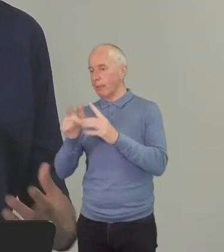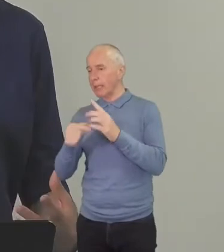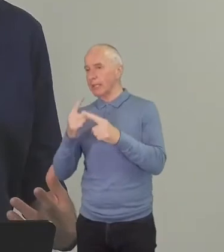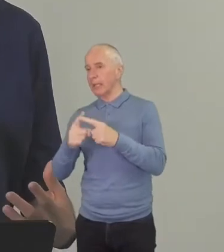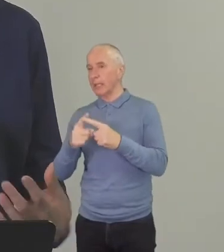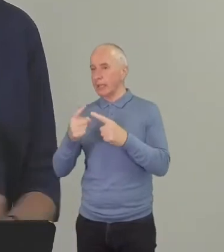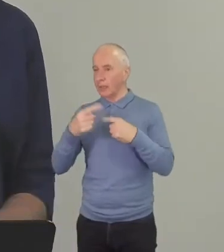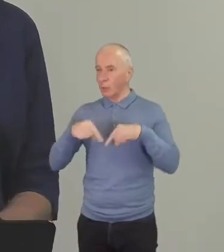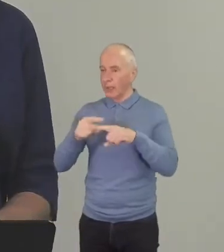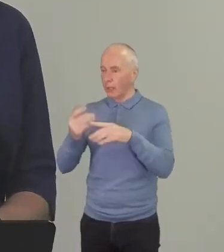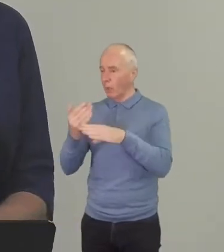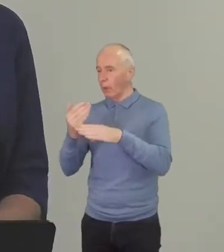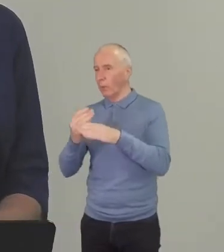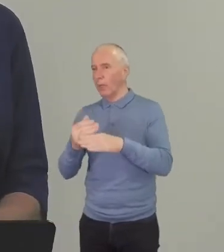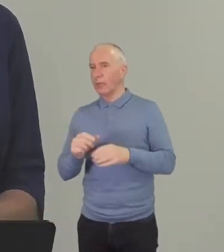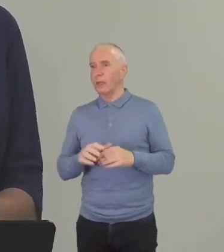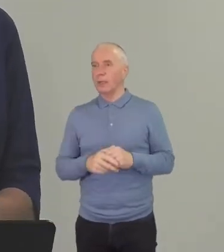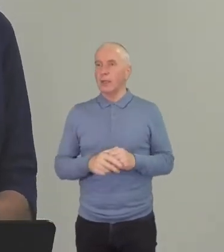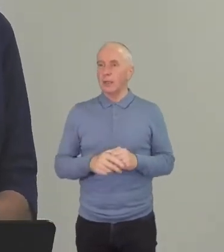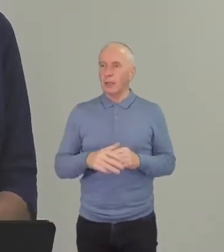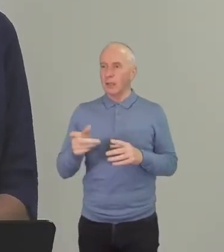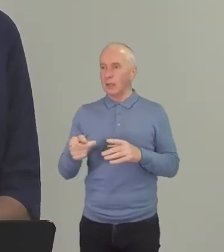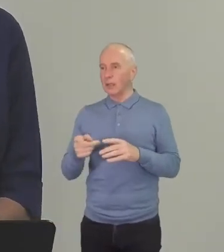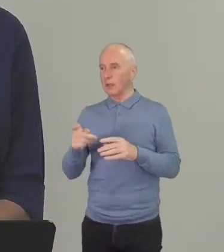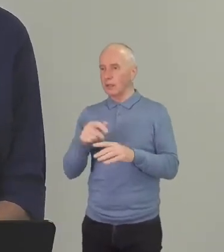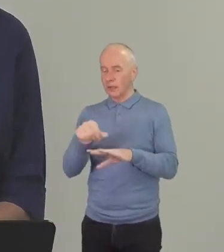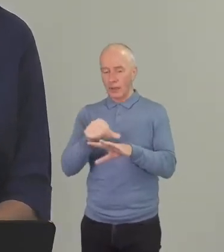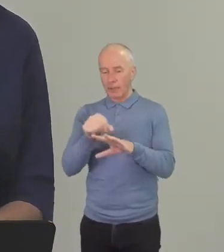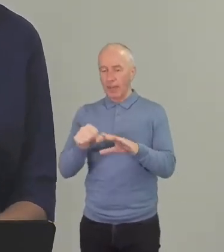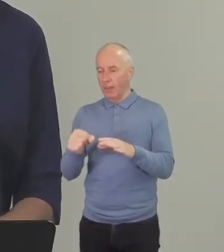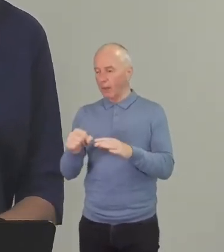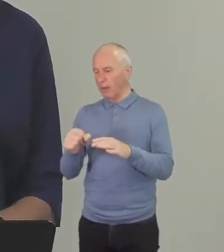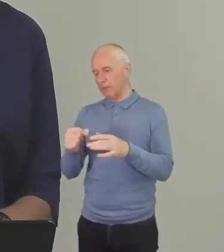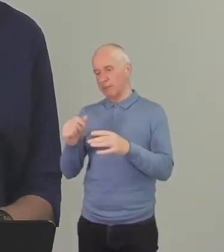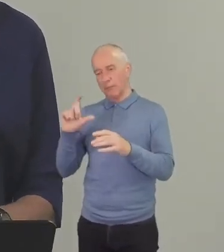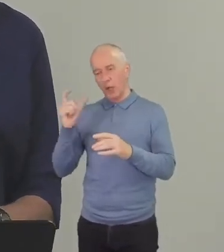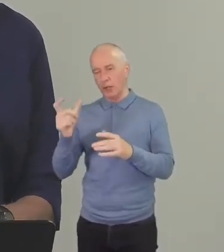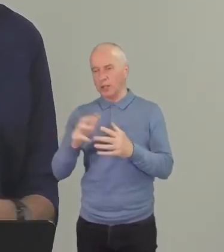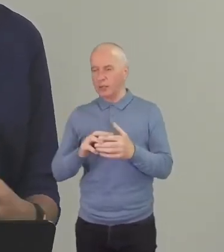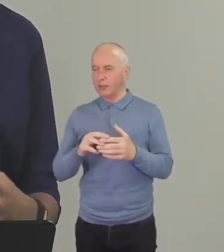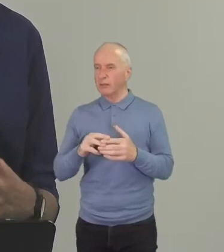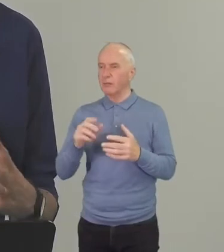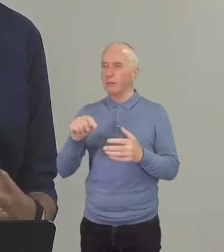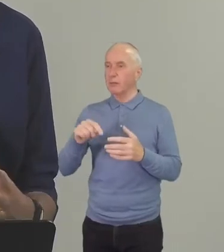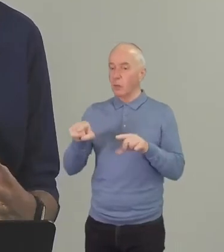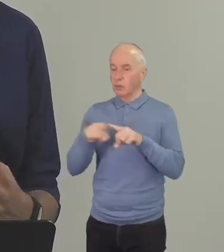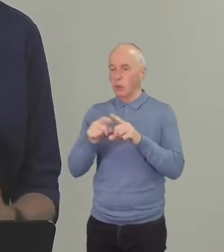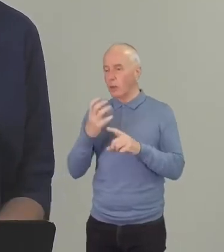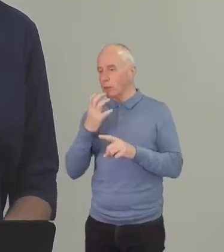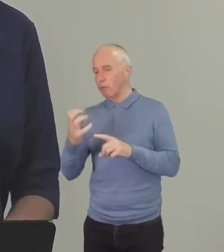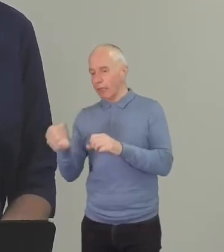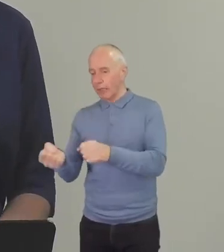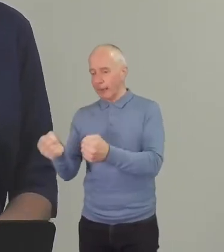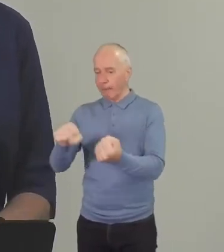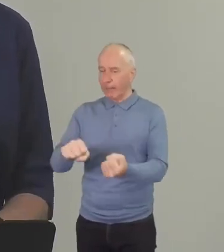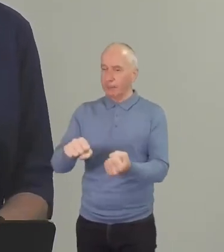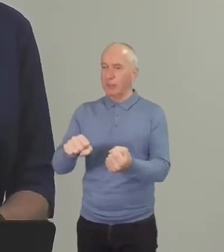with groups like the Bethlehem Bible College, also with the Israeli Baptists.